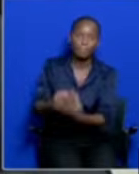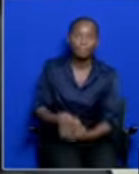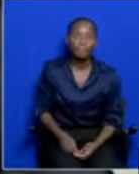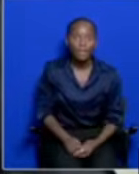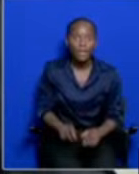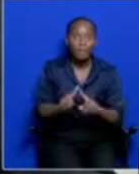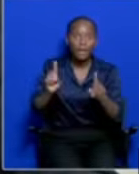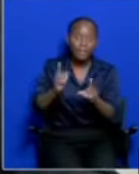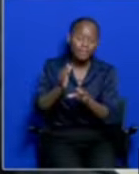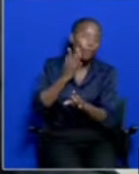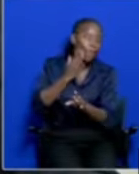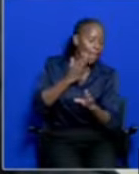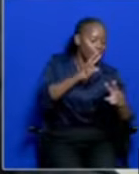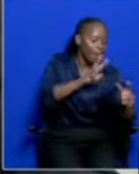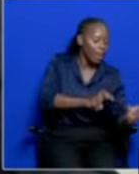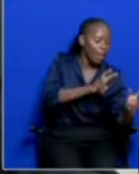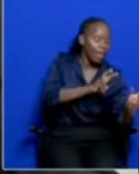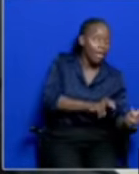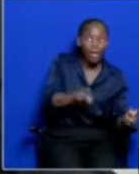The